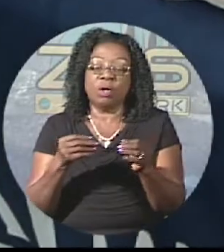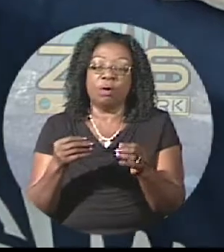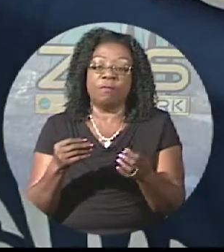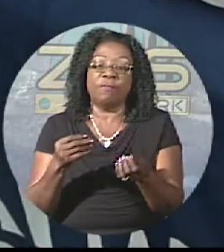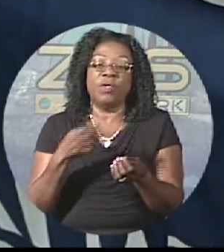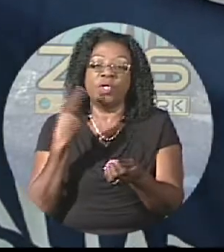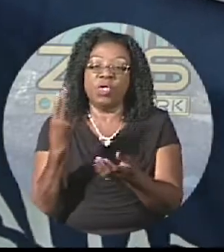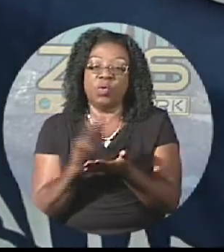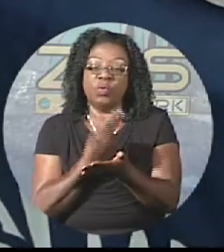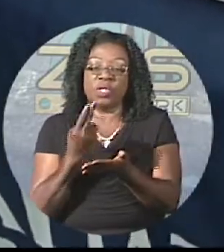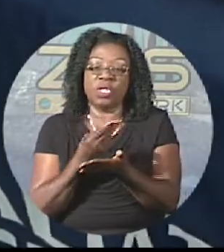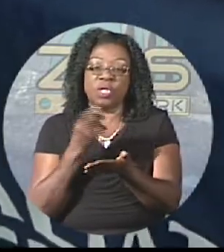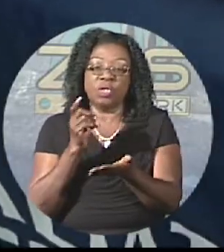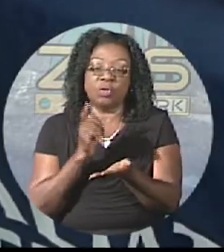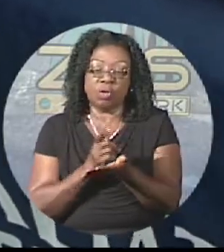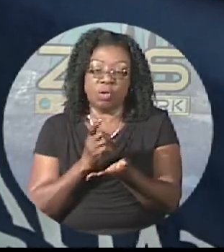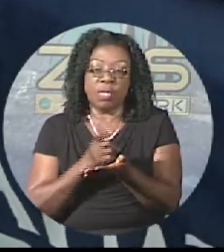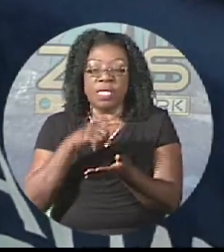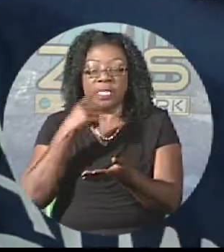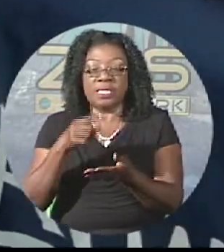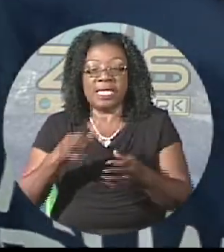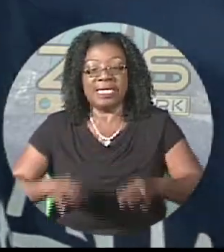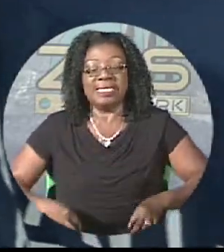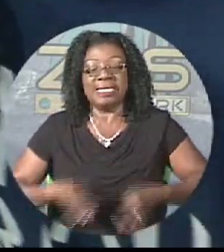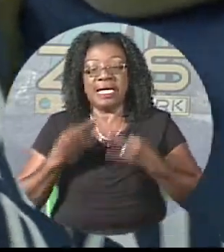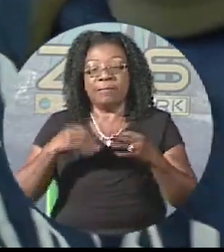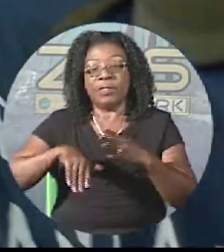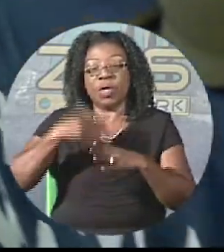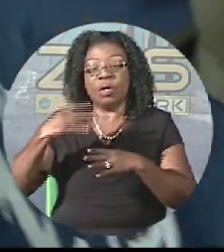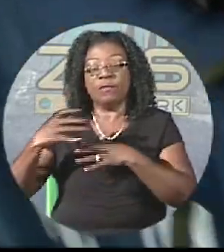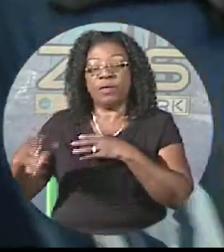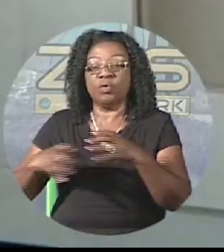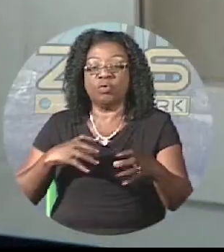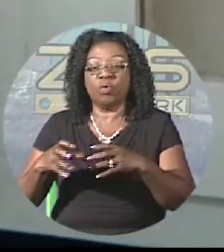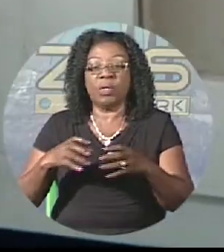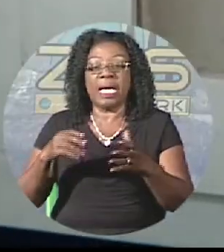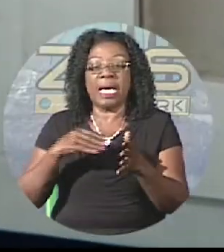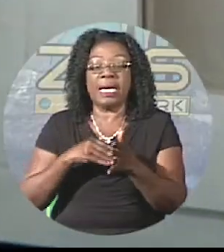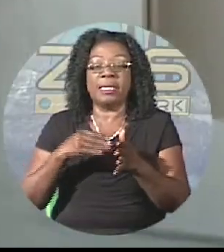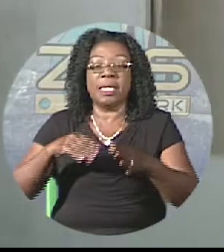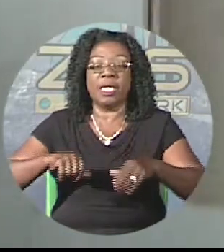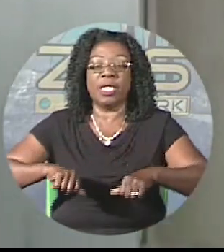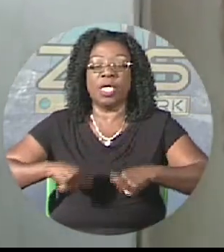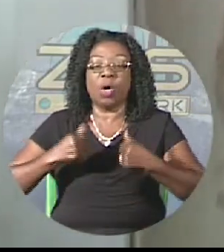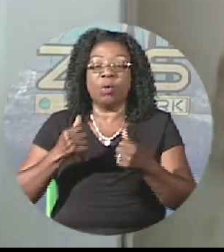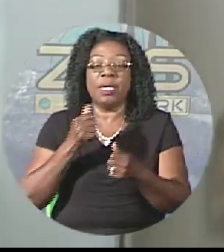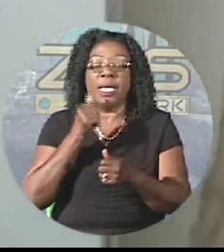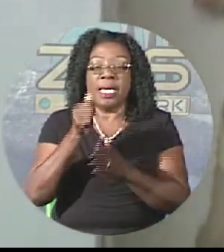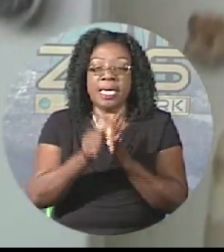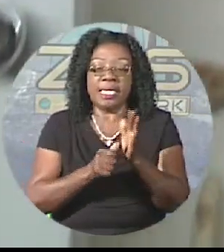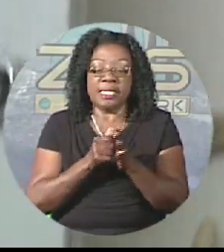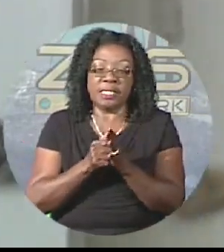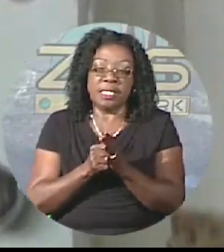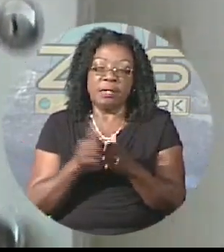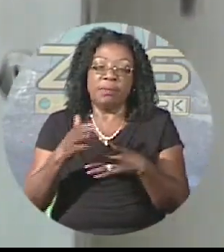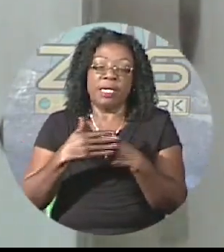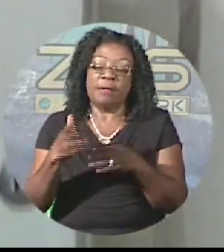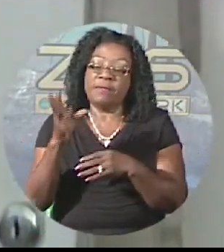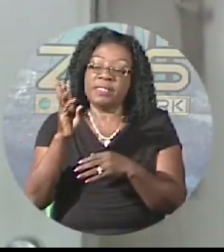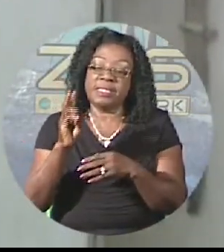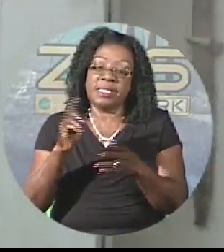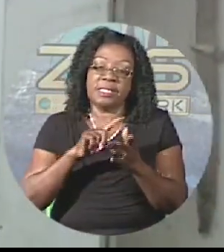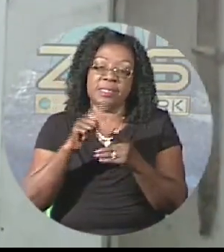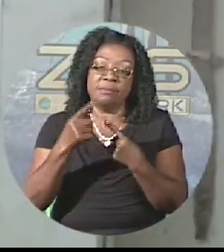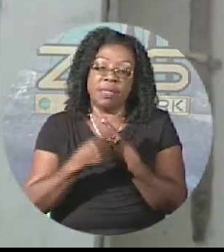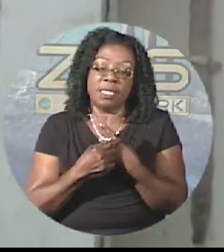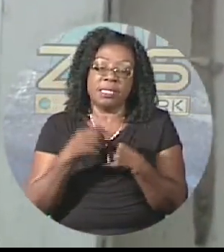55-year-old says his life spiraled out of control at a very young age, but after a six-month stint at the Sandilands Rehabilitation Center, he left